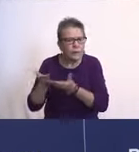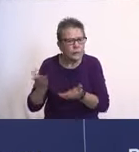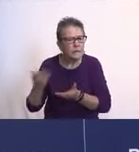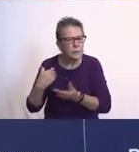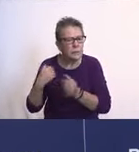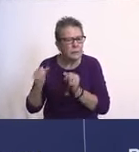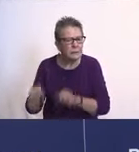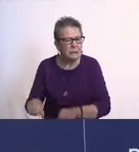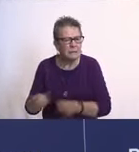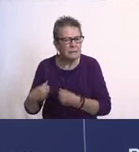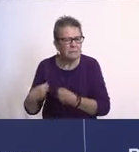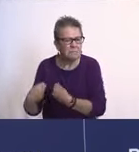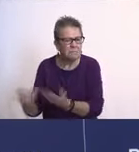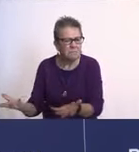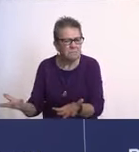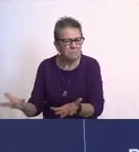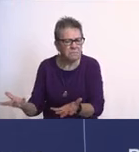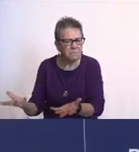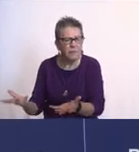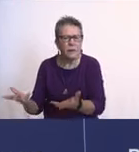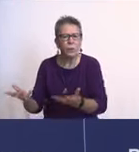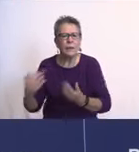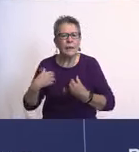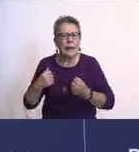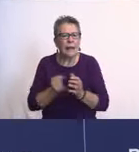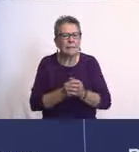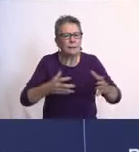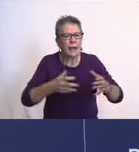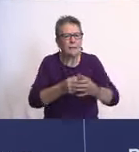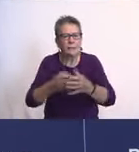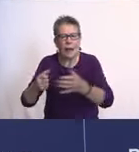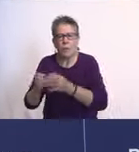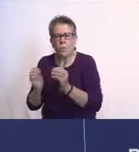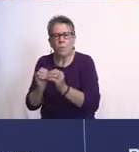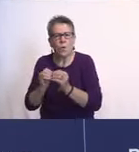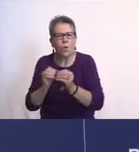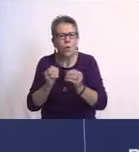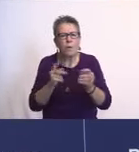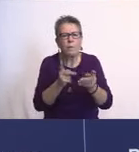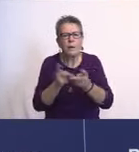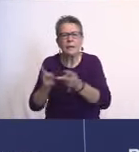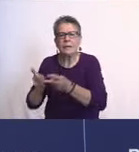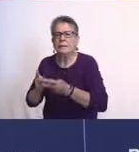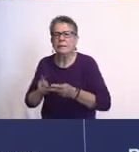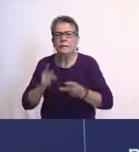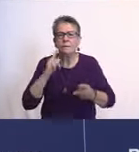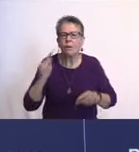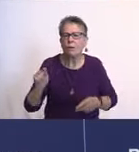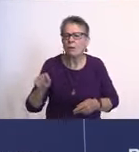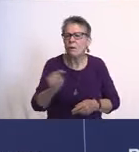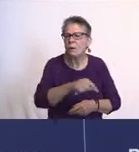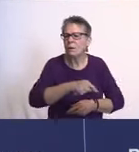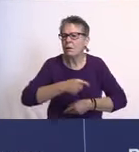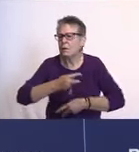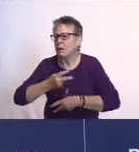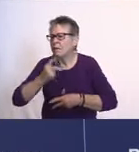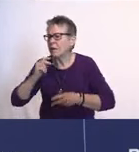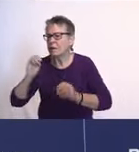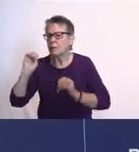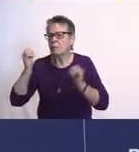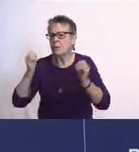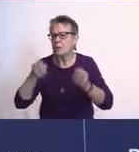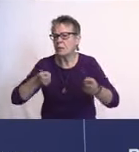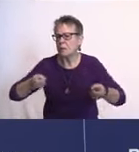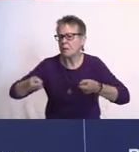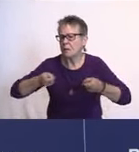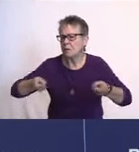of preparedness, one of those 4 pillars of emergency management. We're looking to